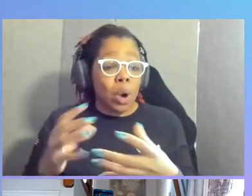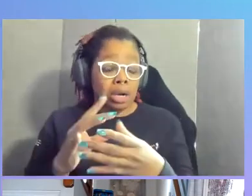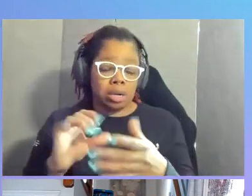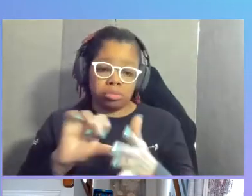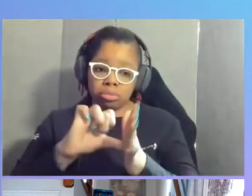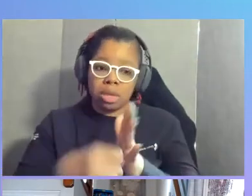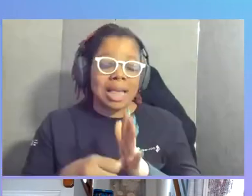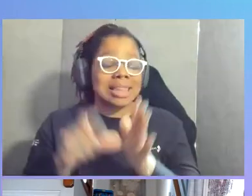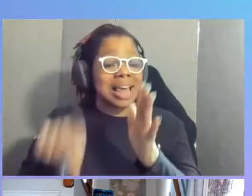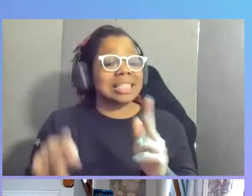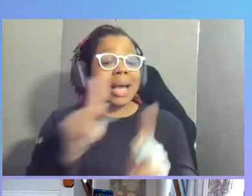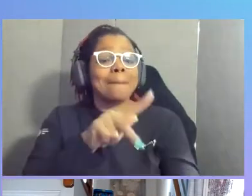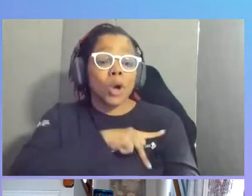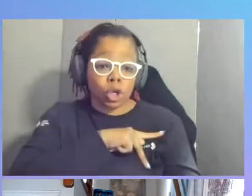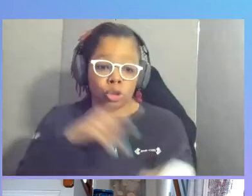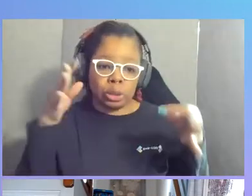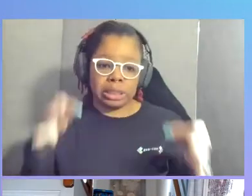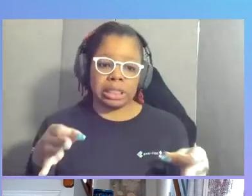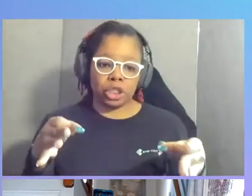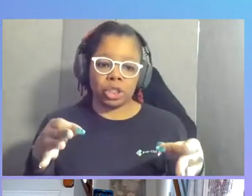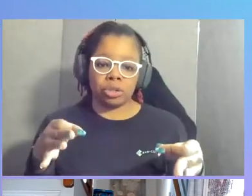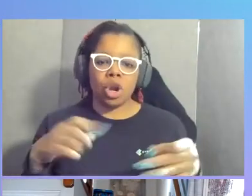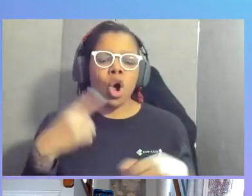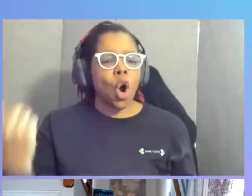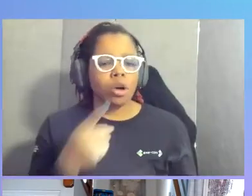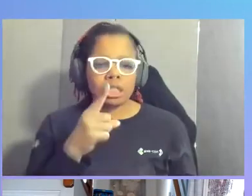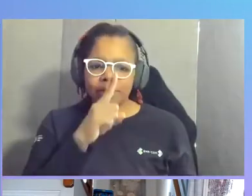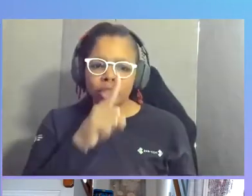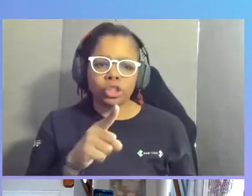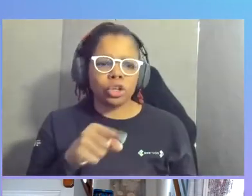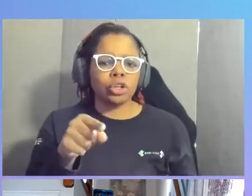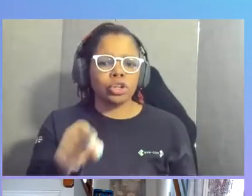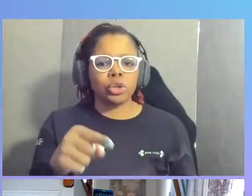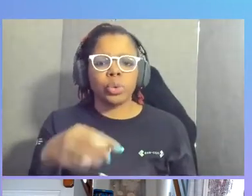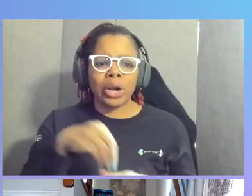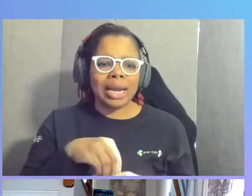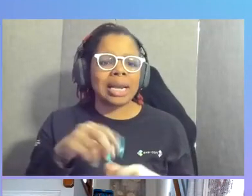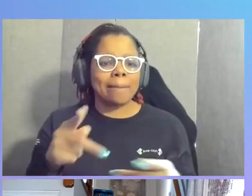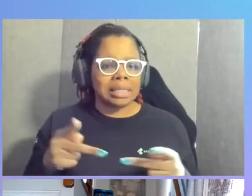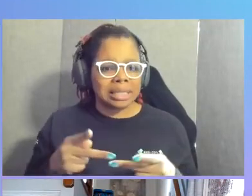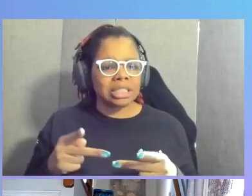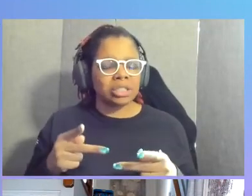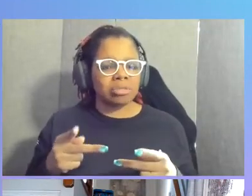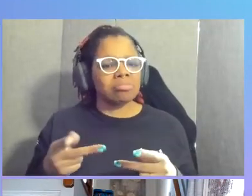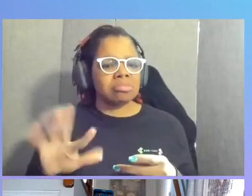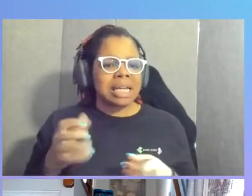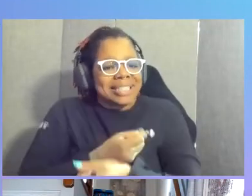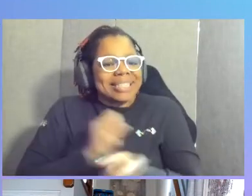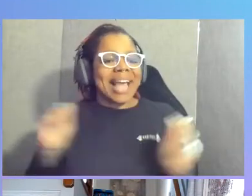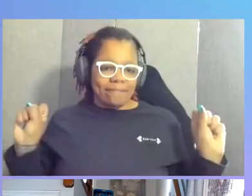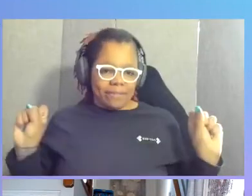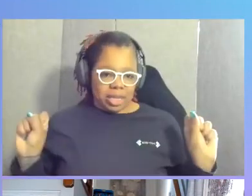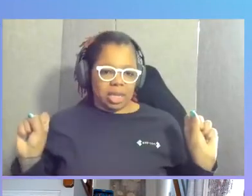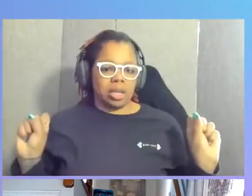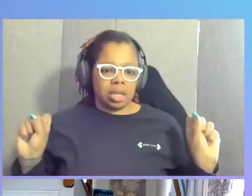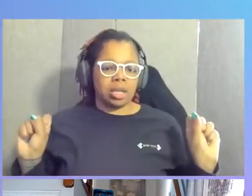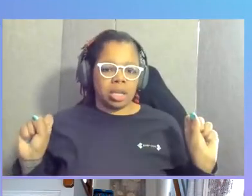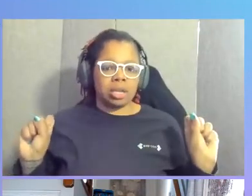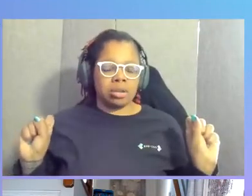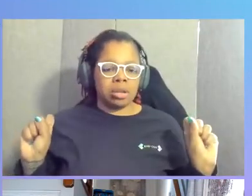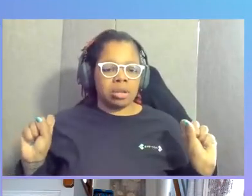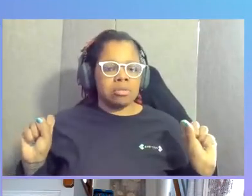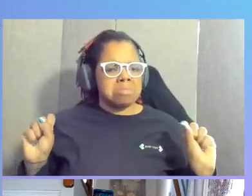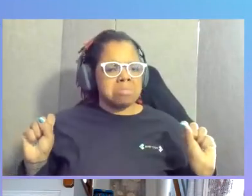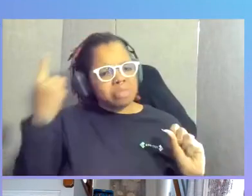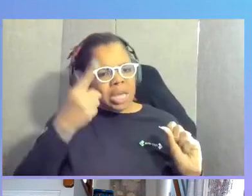decision that always make sure that you are in a position of relative safety and come to that decision, based